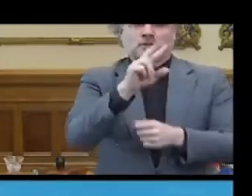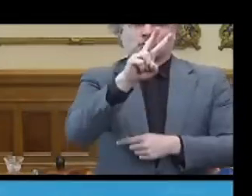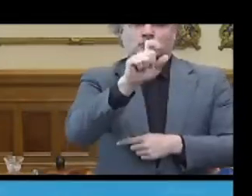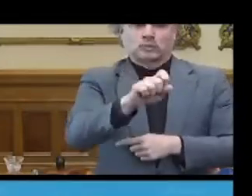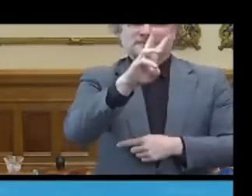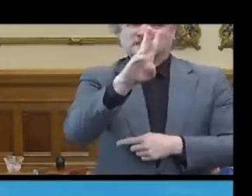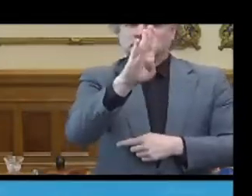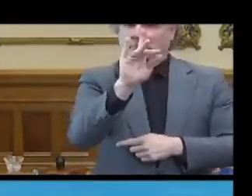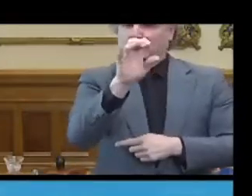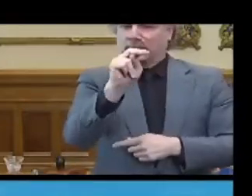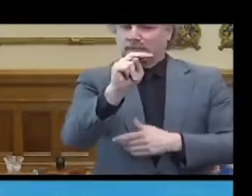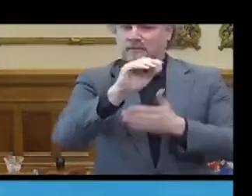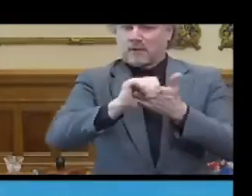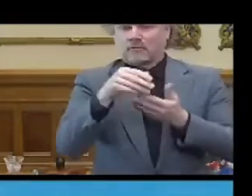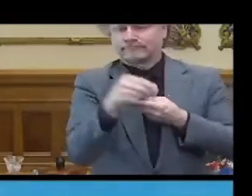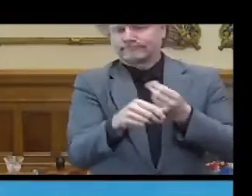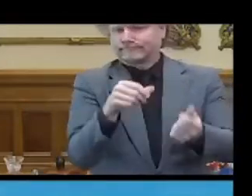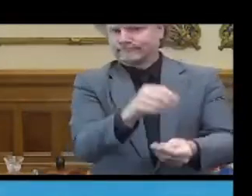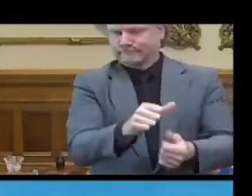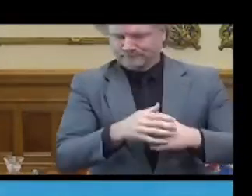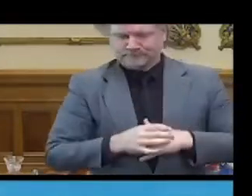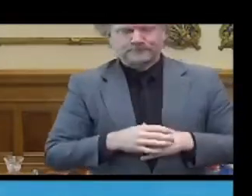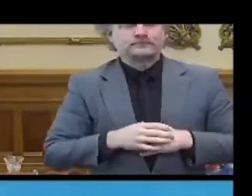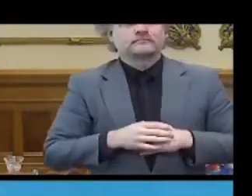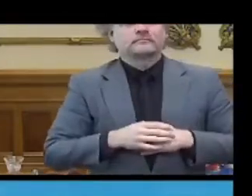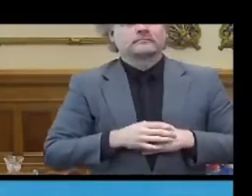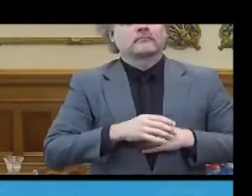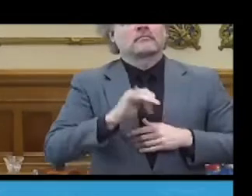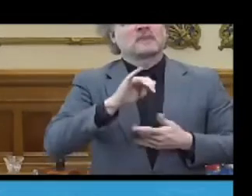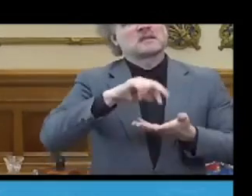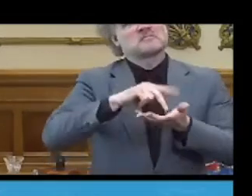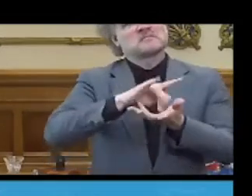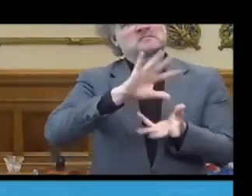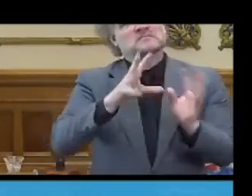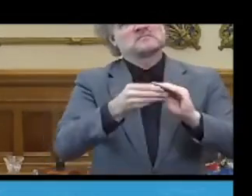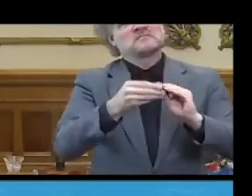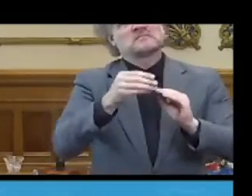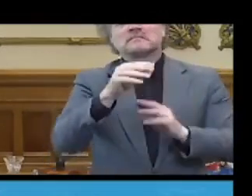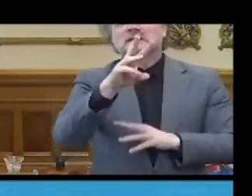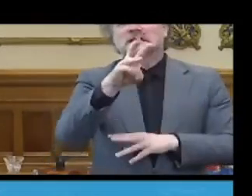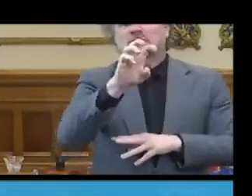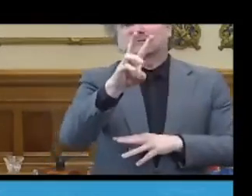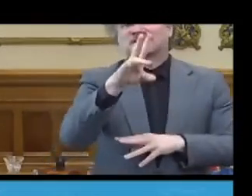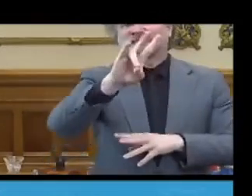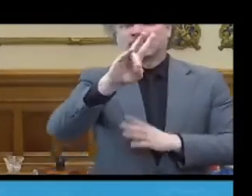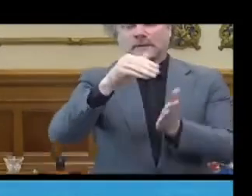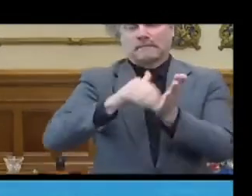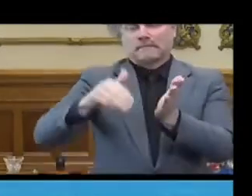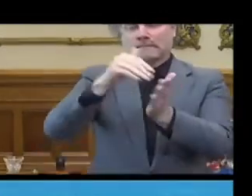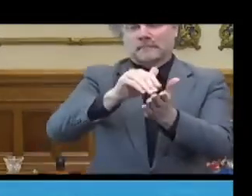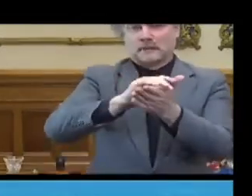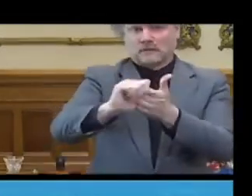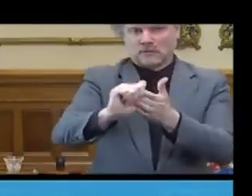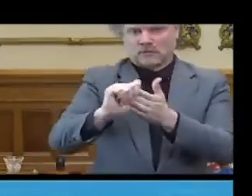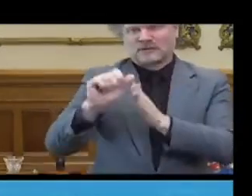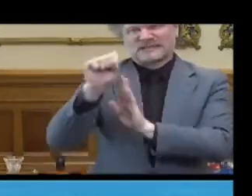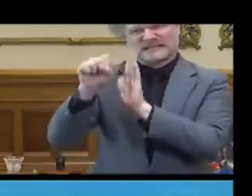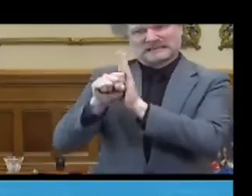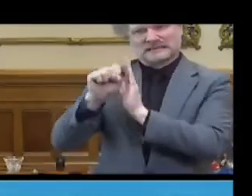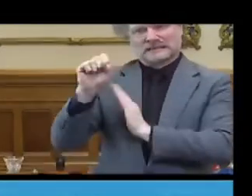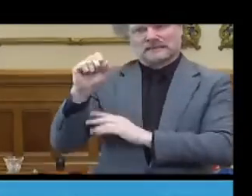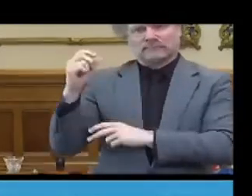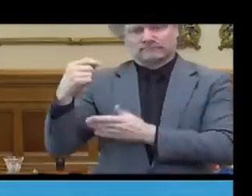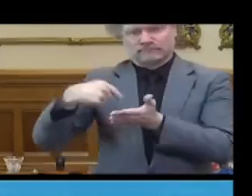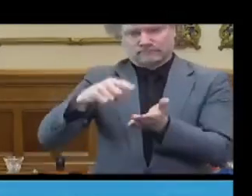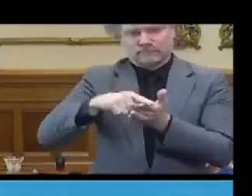billion in benefits. That amounts to about $667 million in state benefits and